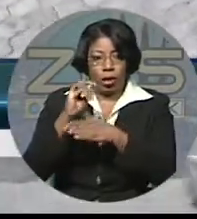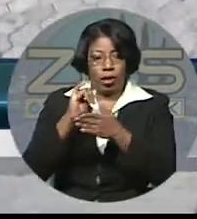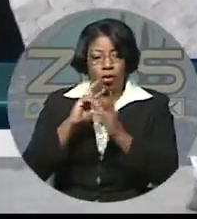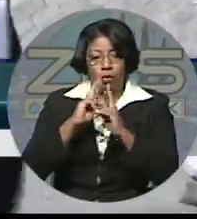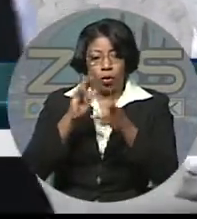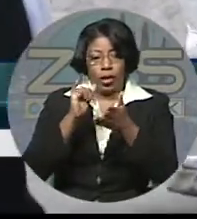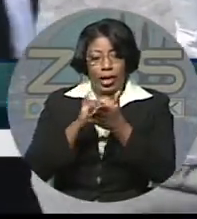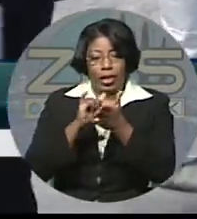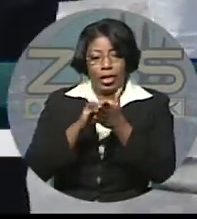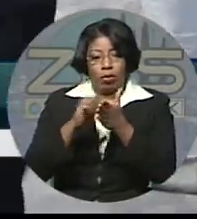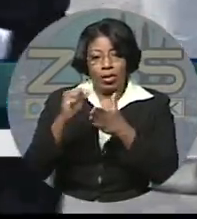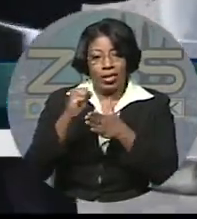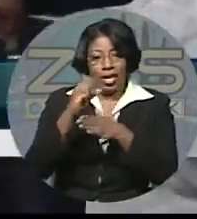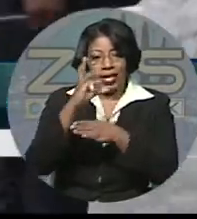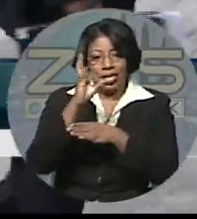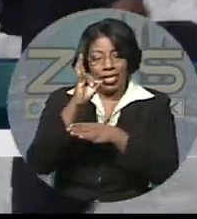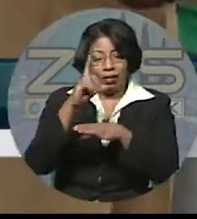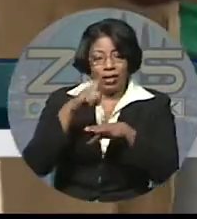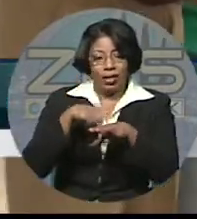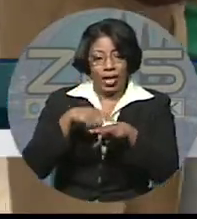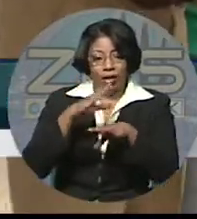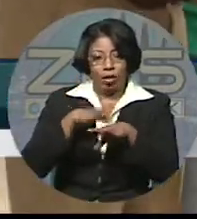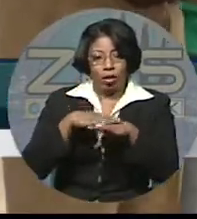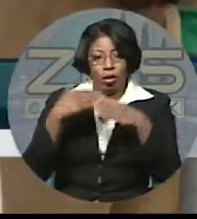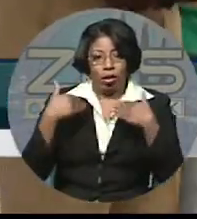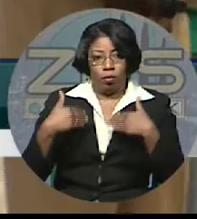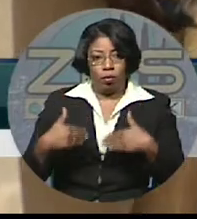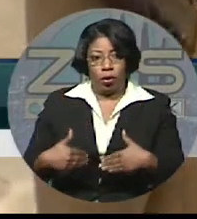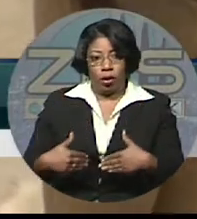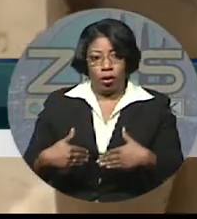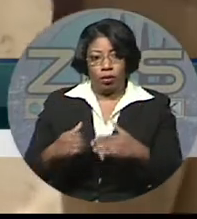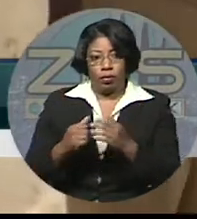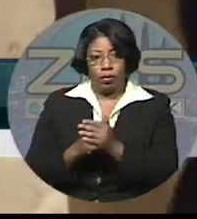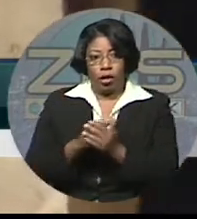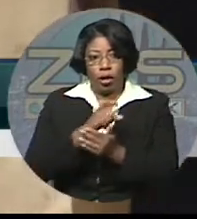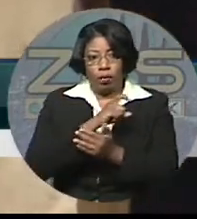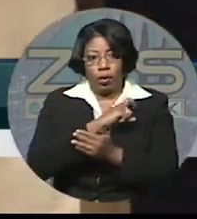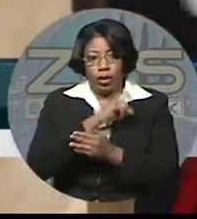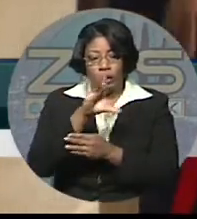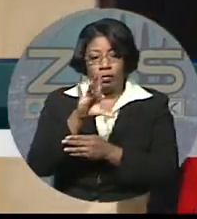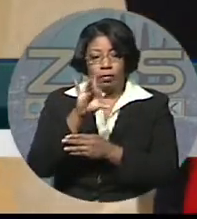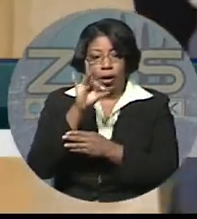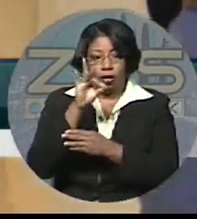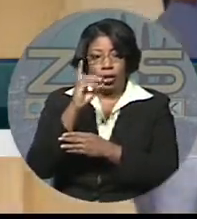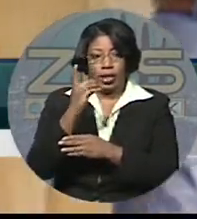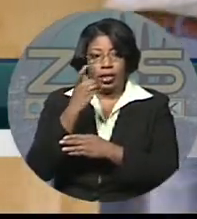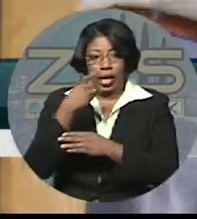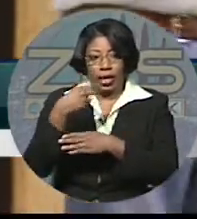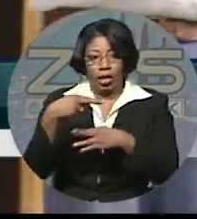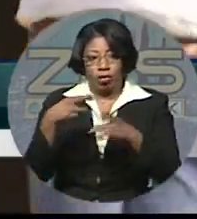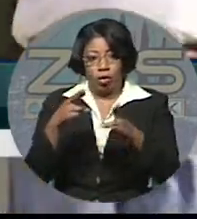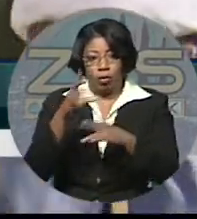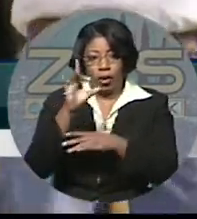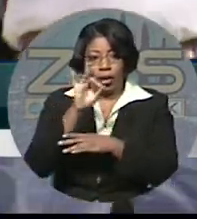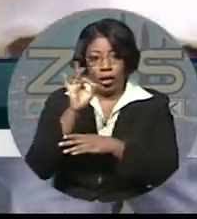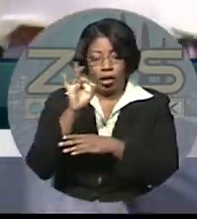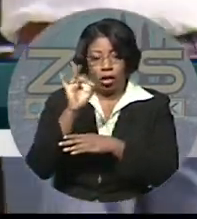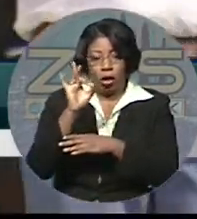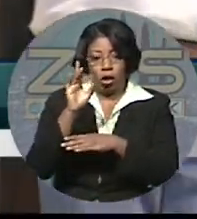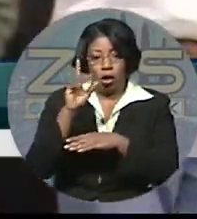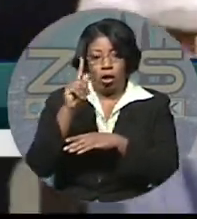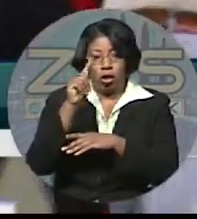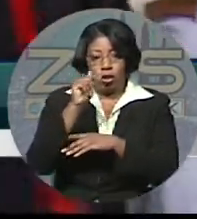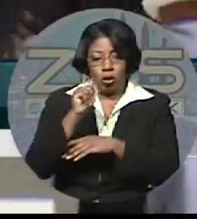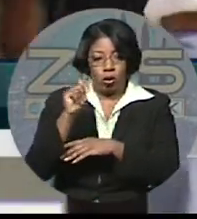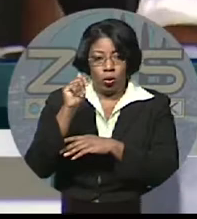that he was stabbed seven times about the body. Police say when found lying on the floor of the dining room at 8 a.m. Tuesday, Dr.